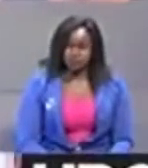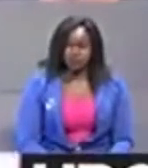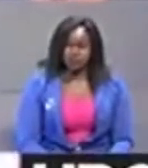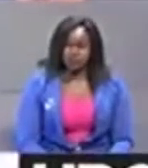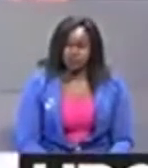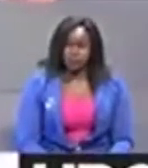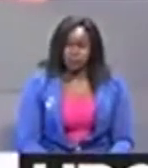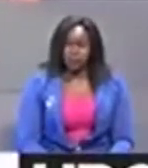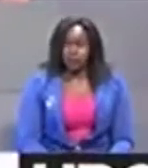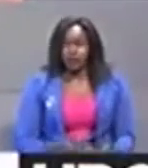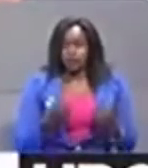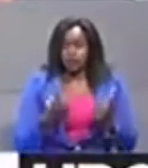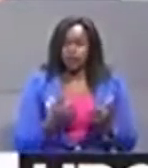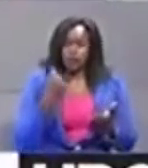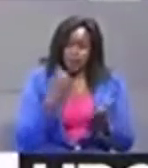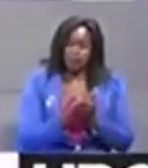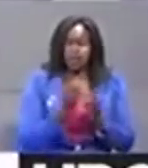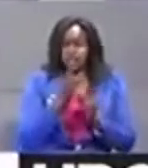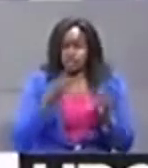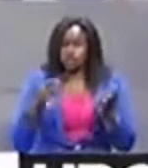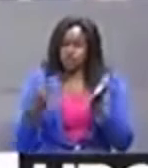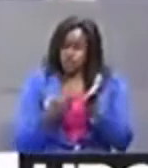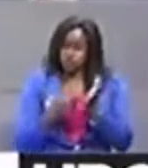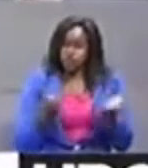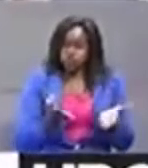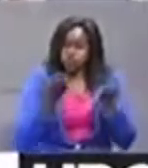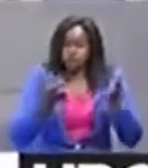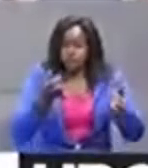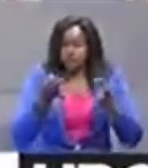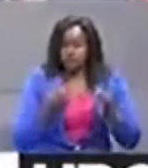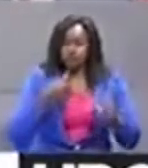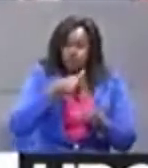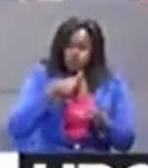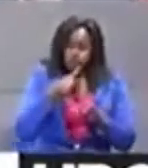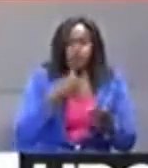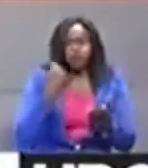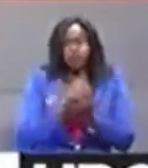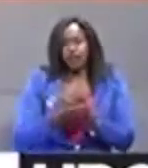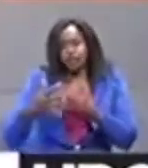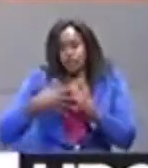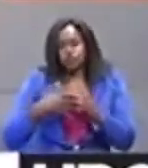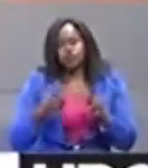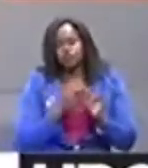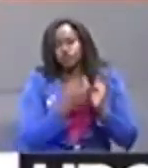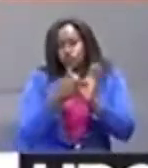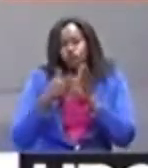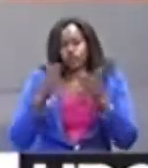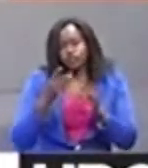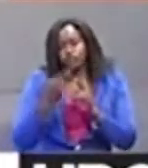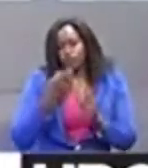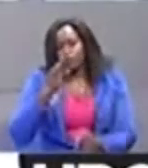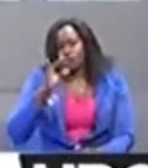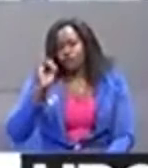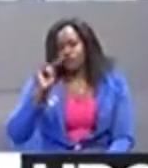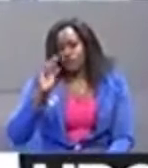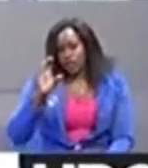A cost-effective banking digital technology to boost financial inclusion in the banking industry has been unveiled by FINCA Uganda.